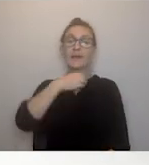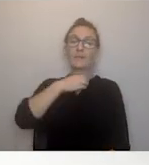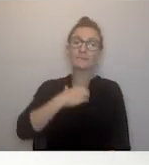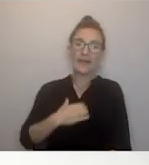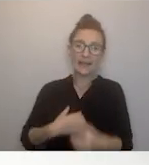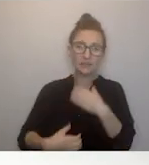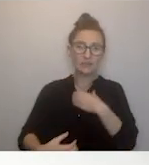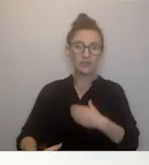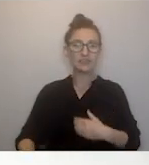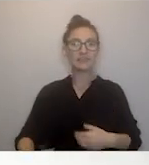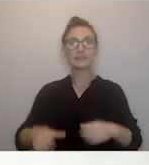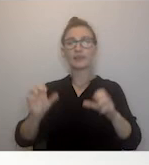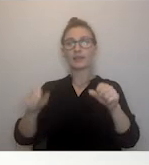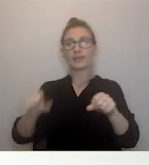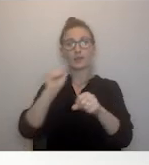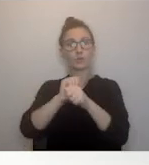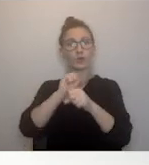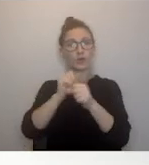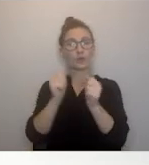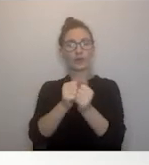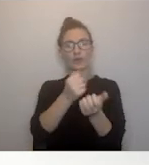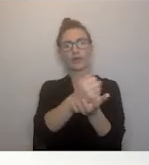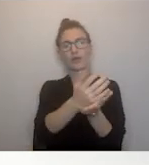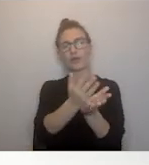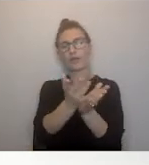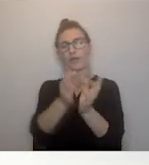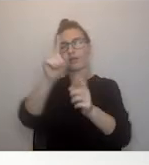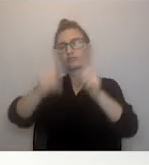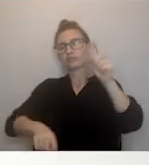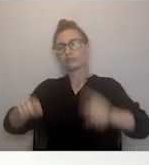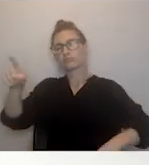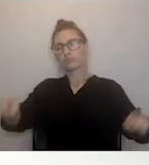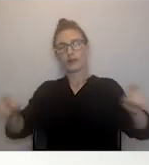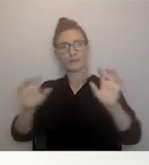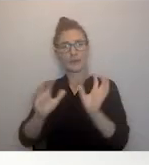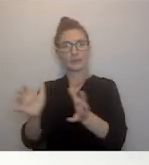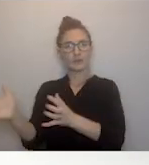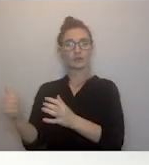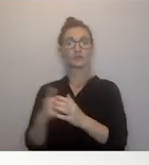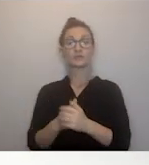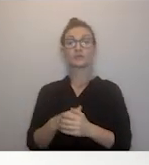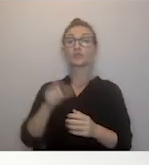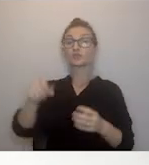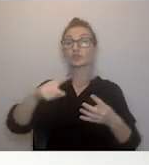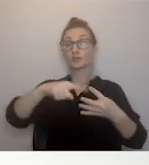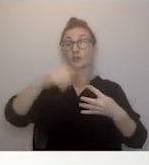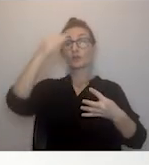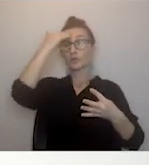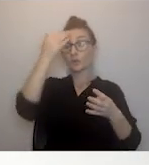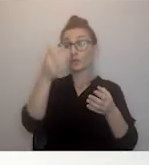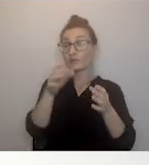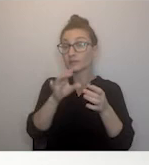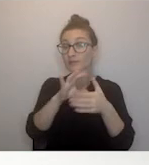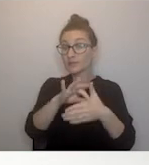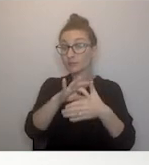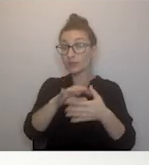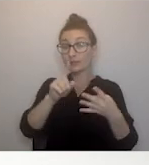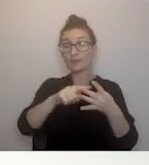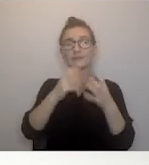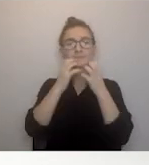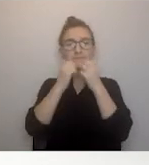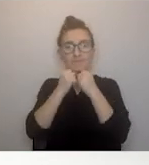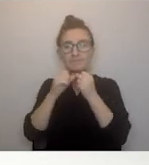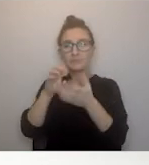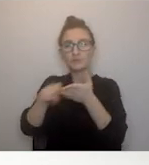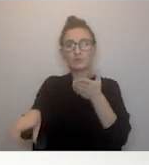and the passion to do the work with a variety of populations. So my 4 kind of cornerstones are: they need to know the subject,